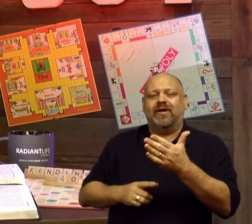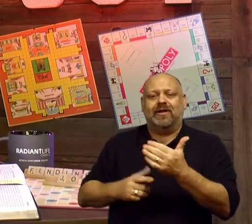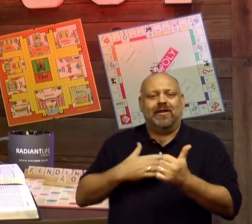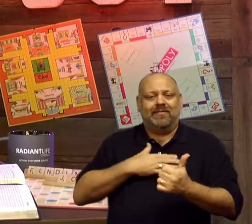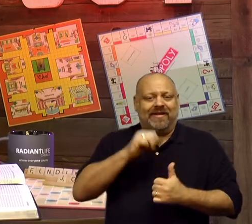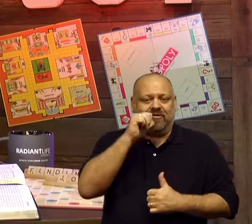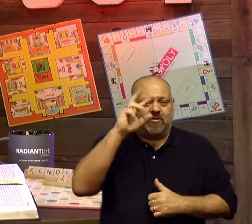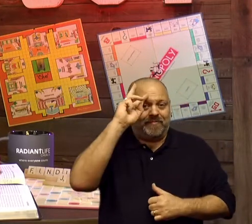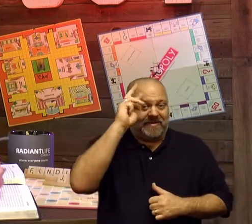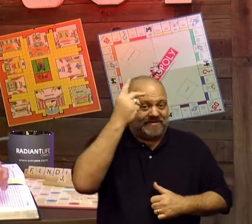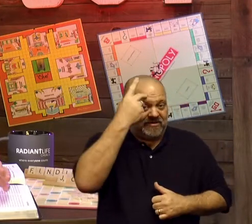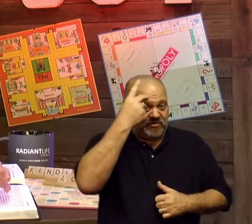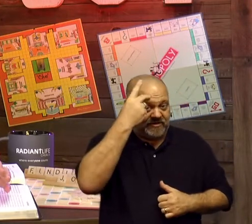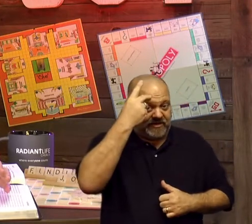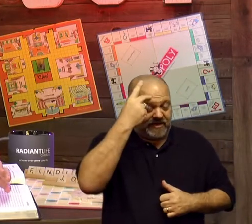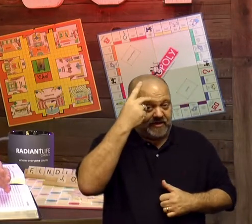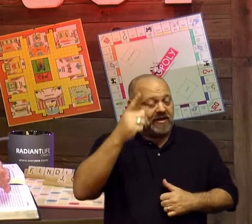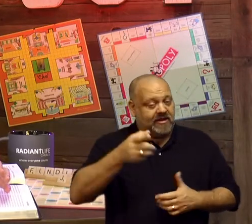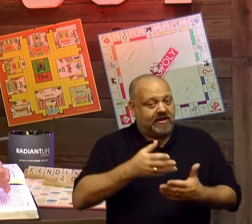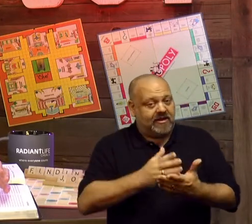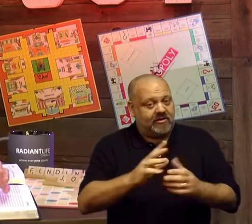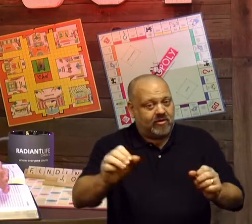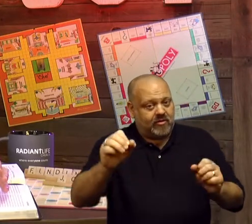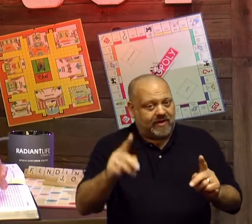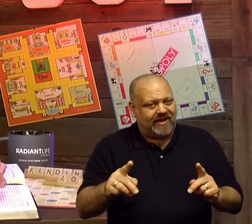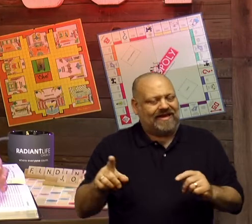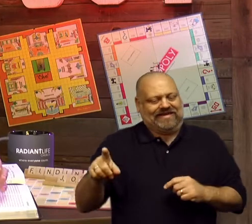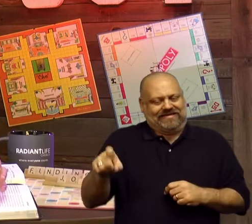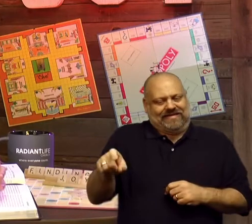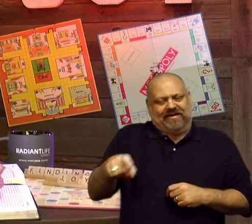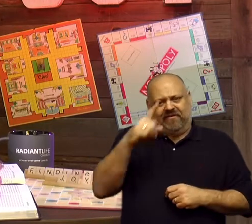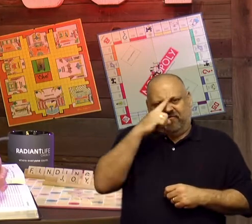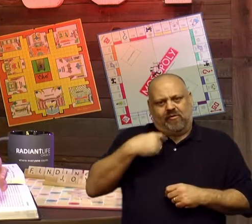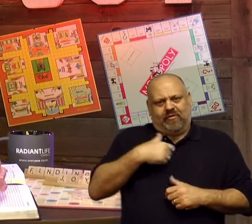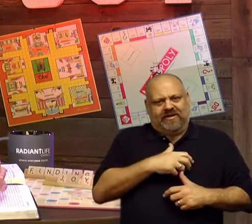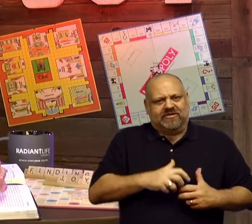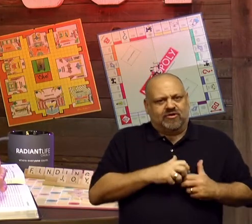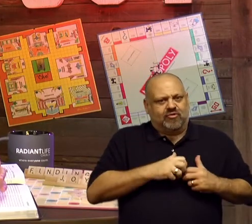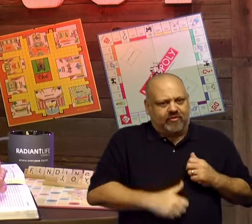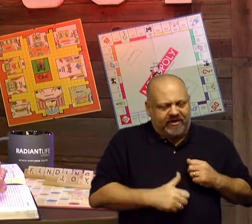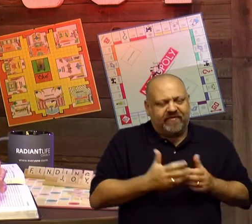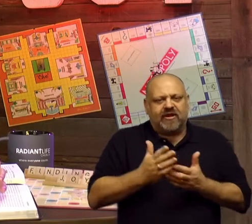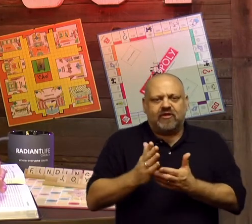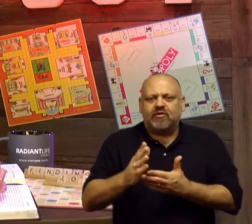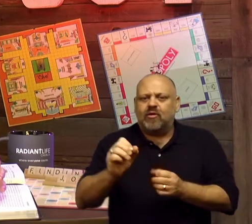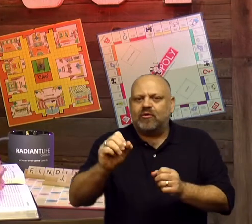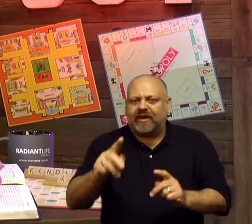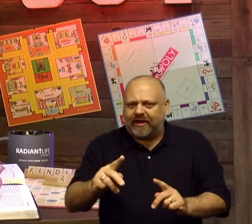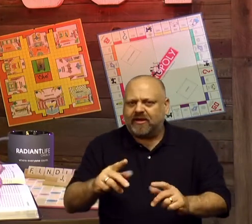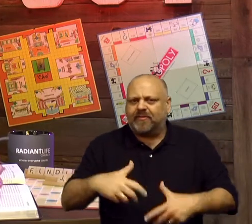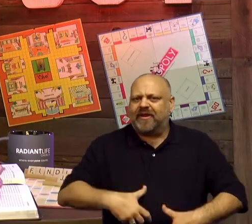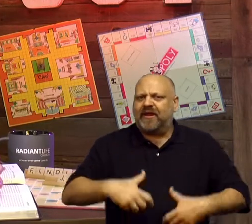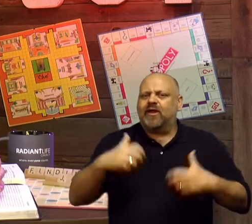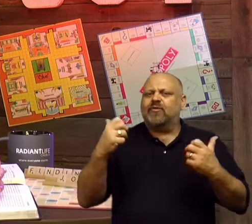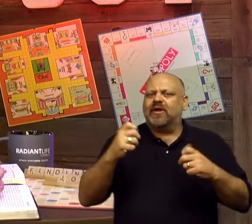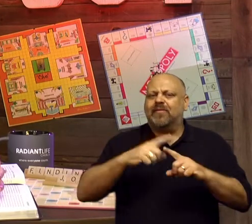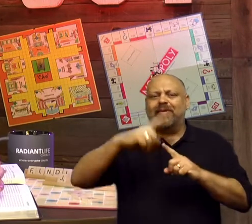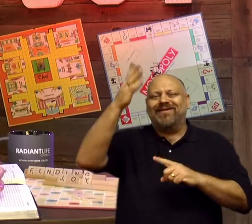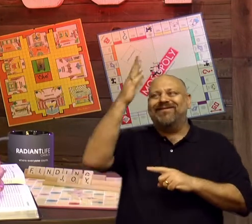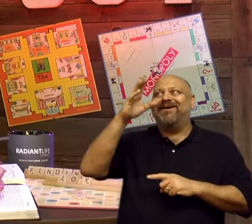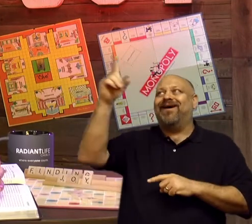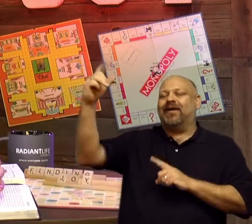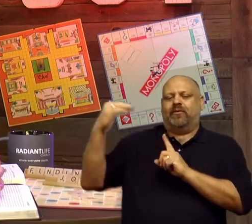what? Please don't misunderstand. It's okay and it's necessary for us to grieve, and it's okay to be